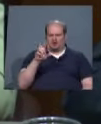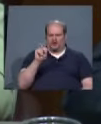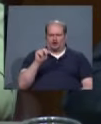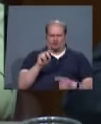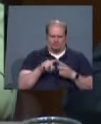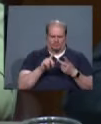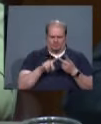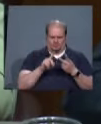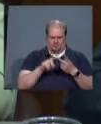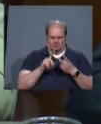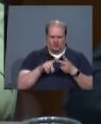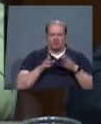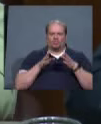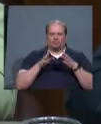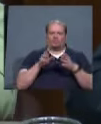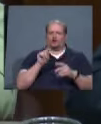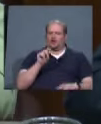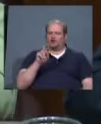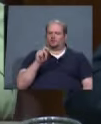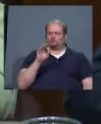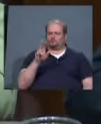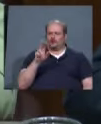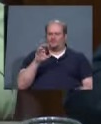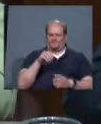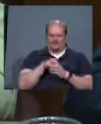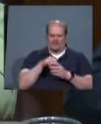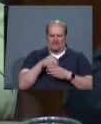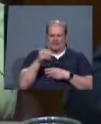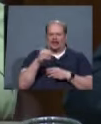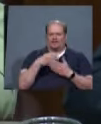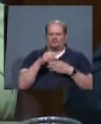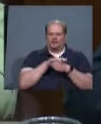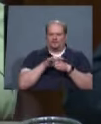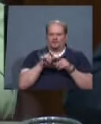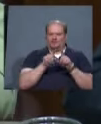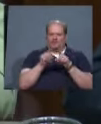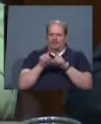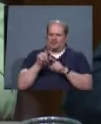the way traffic gets in and out of the neighborhood is, as